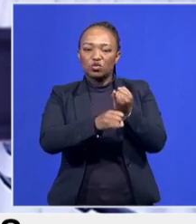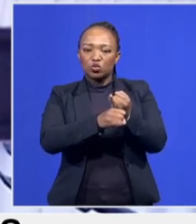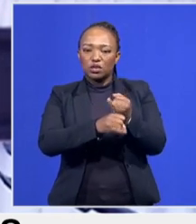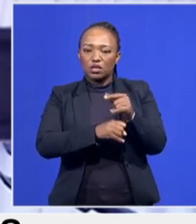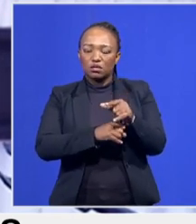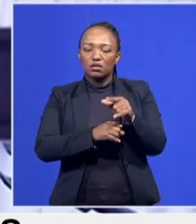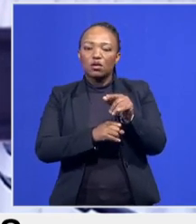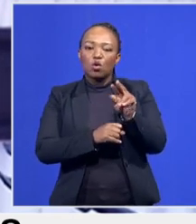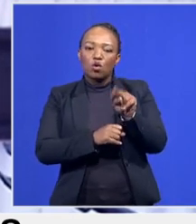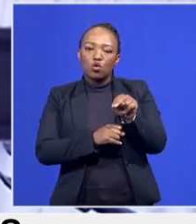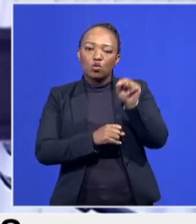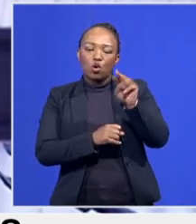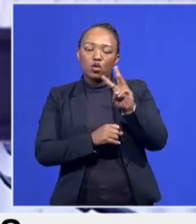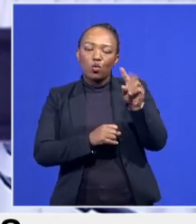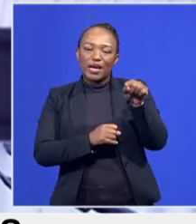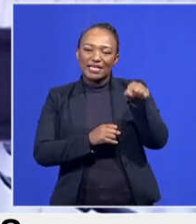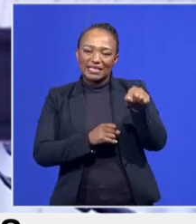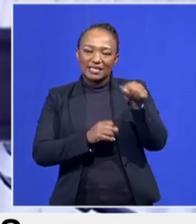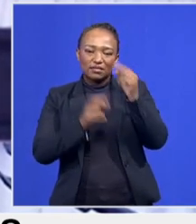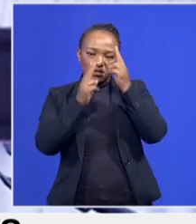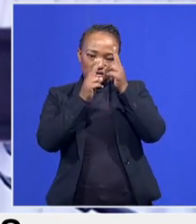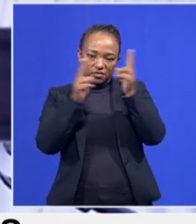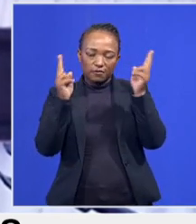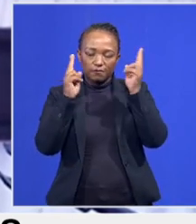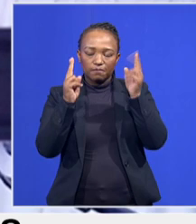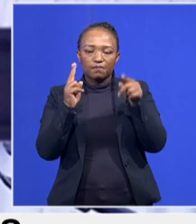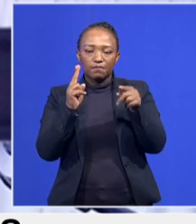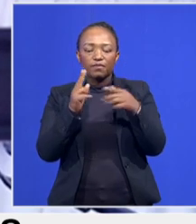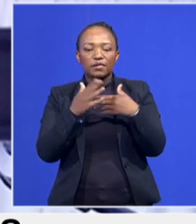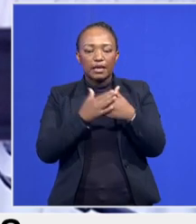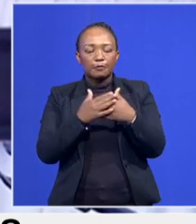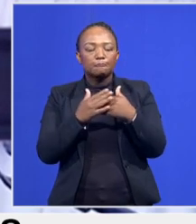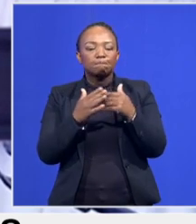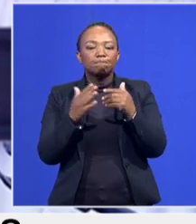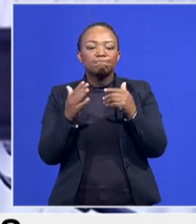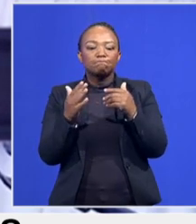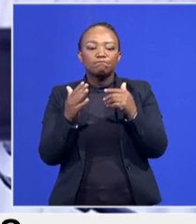everyone in University of Kgwadi, gets